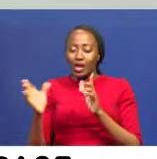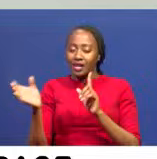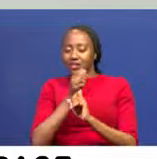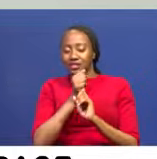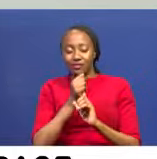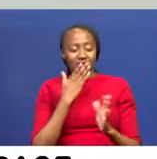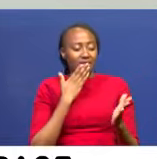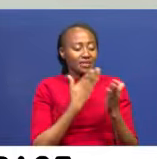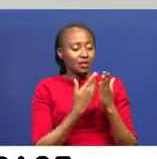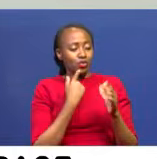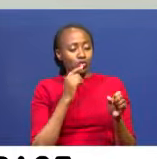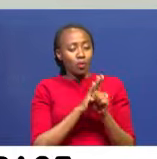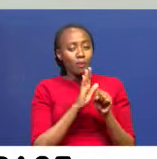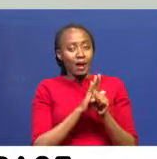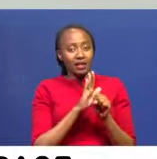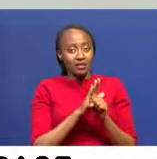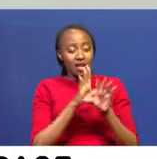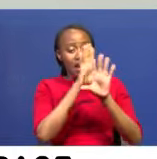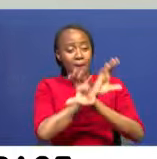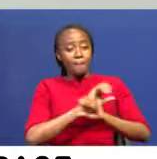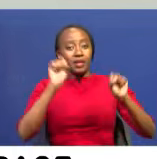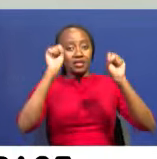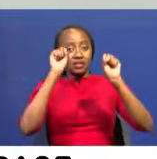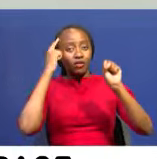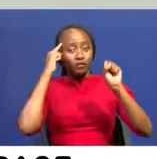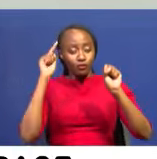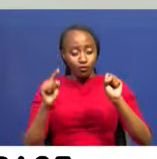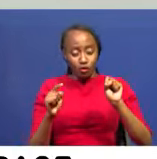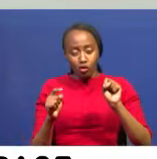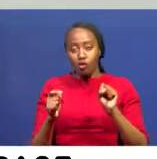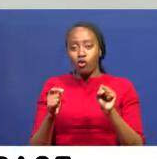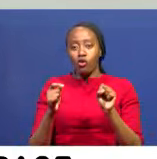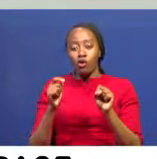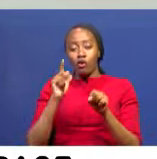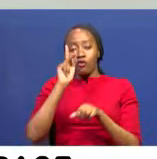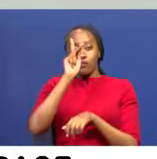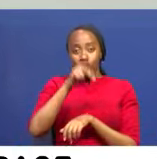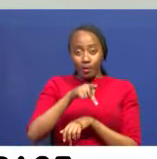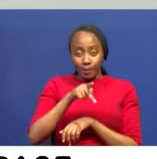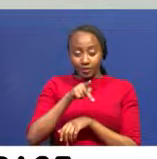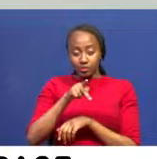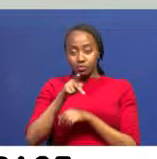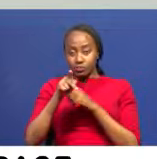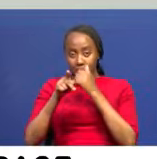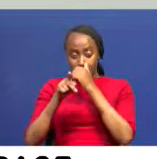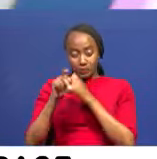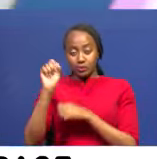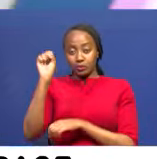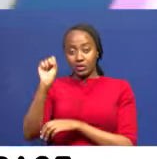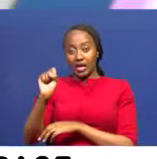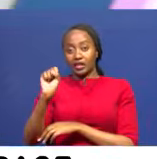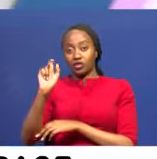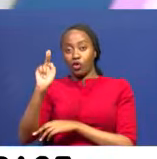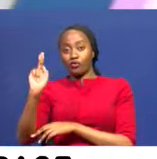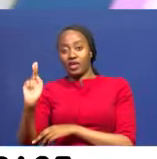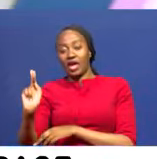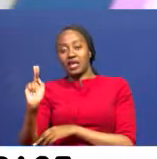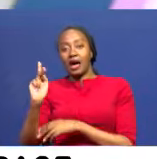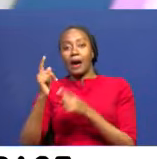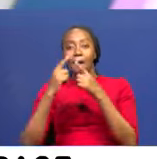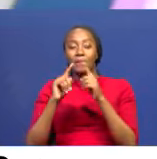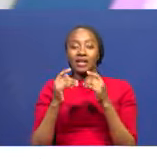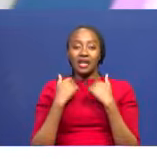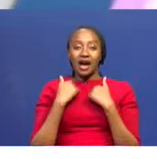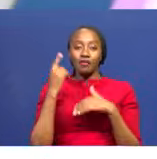much. That is the president of the Pharmaceutical Society of Kenya, Dr. Requiem. Thank you for making time for us. And of